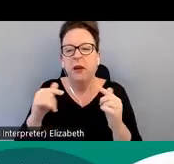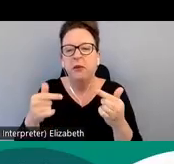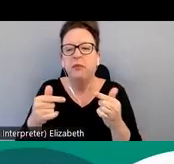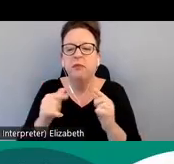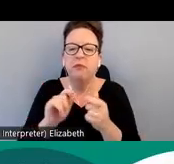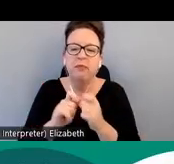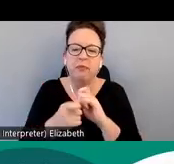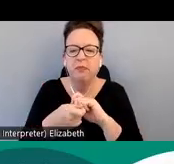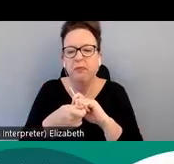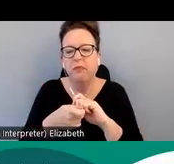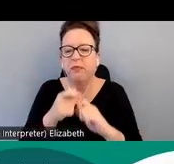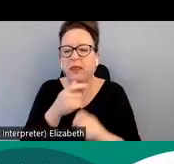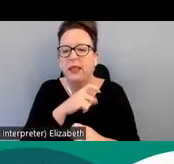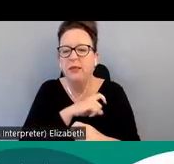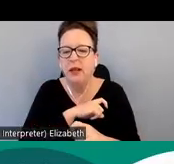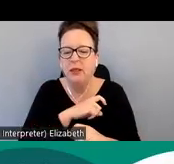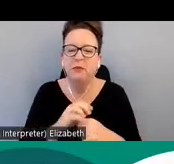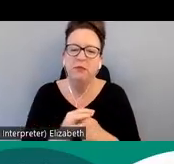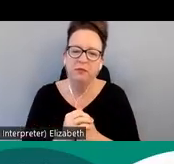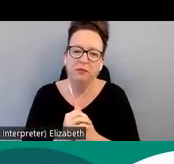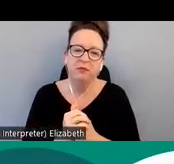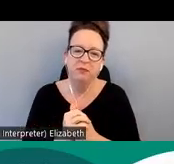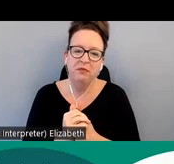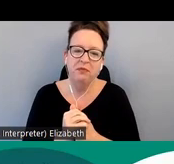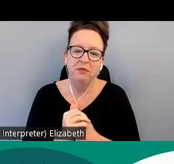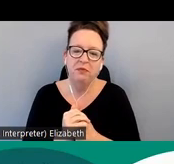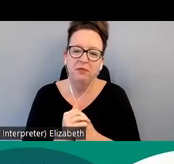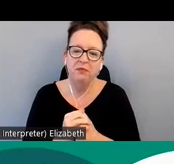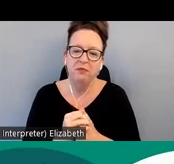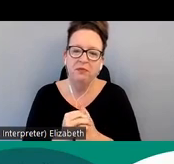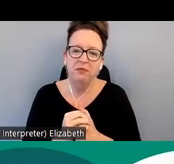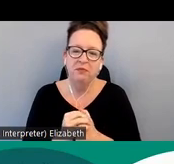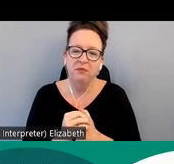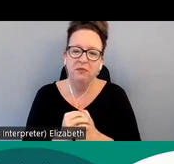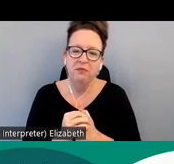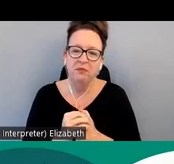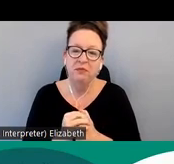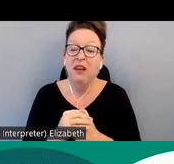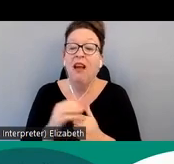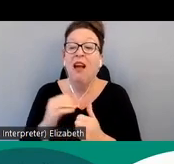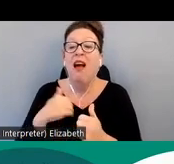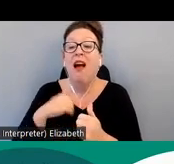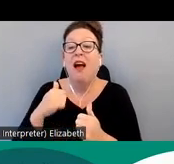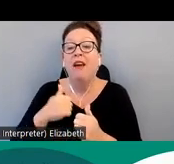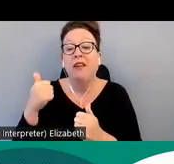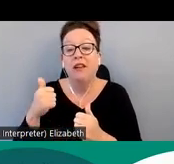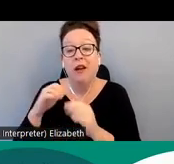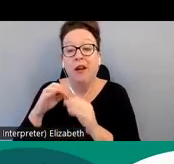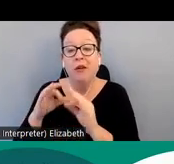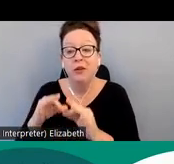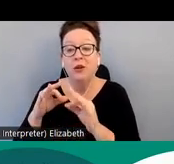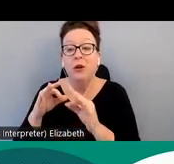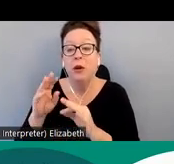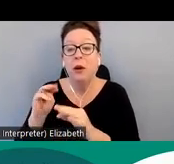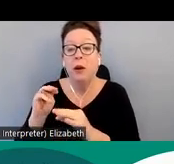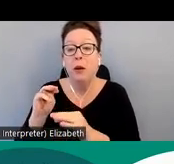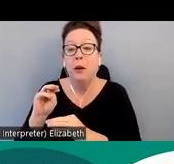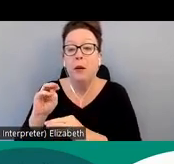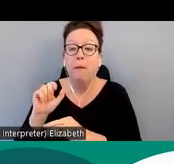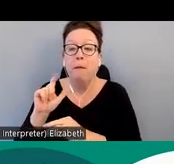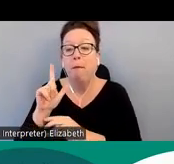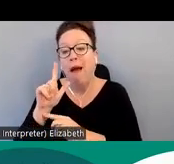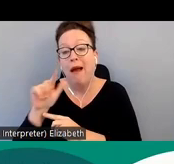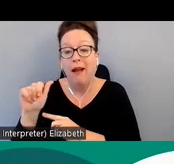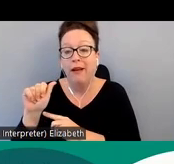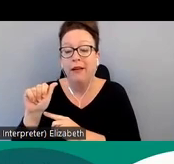español. Y Marilyn también nos va a acompañar. Marilyn is going to be here with us in the Spanish. We will have two interpreters in the